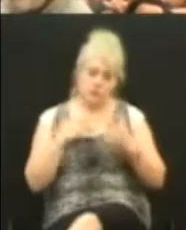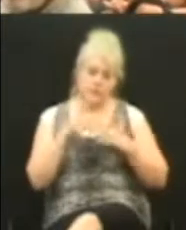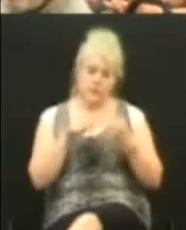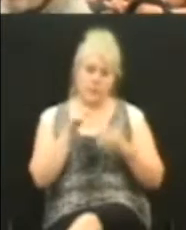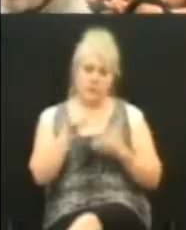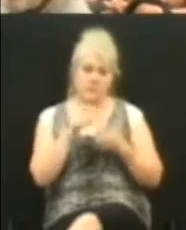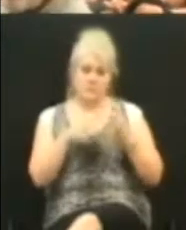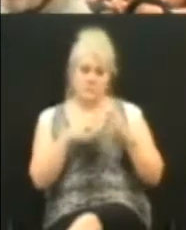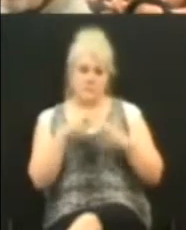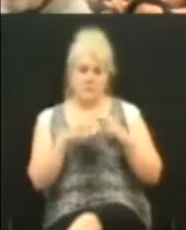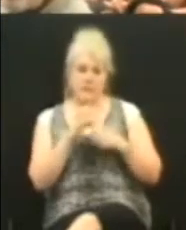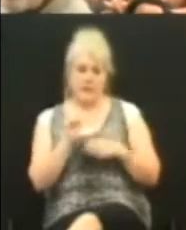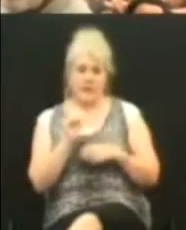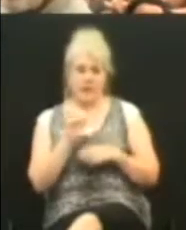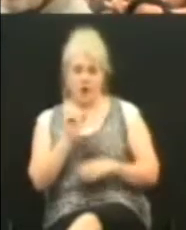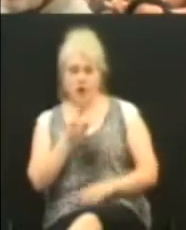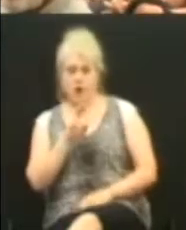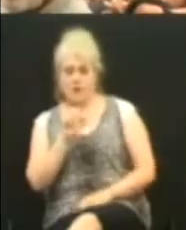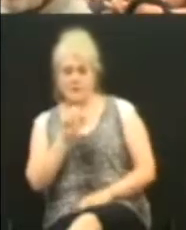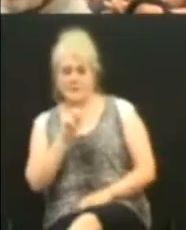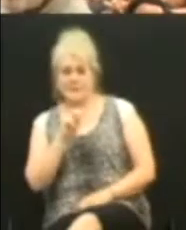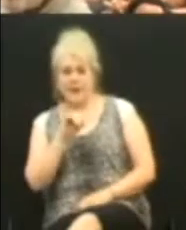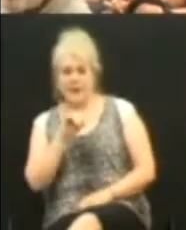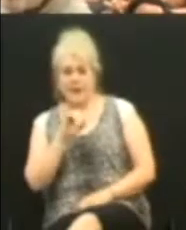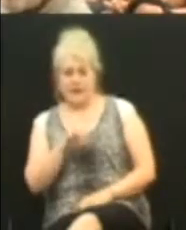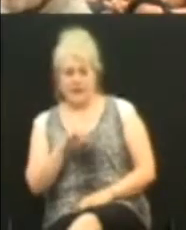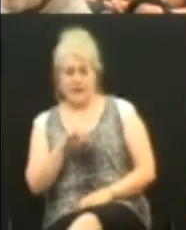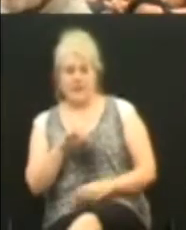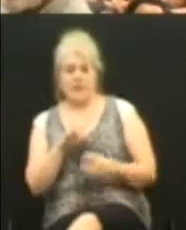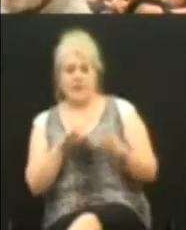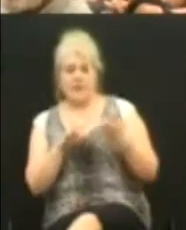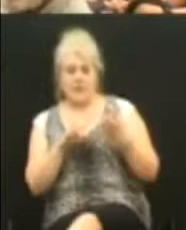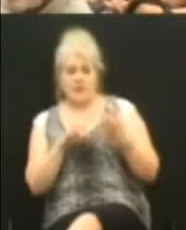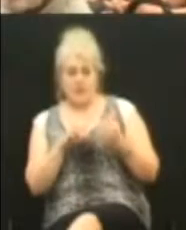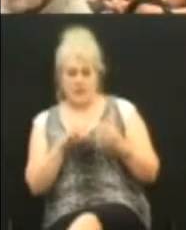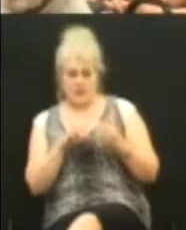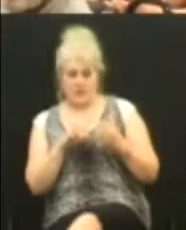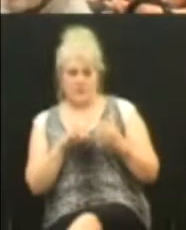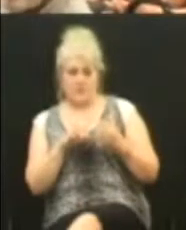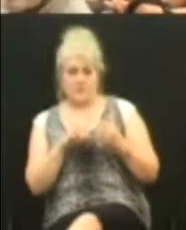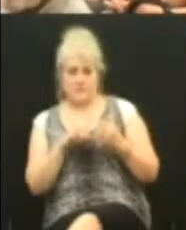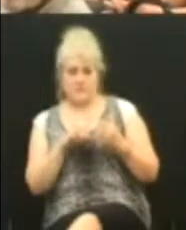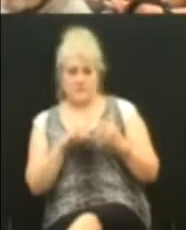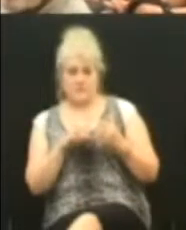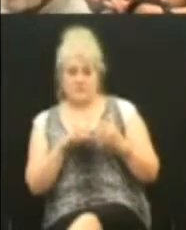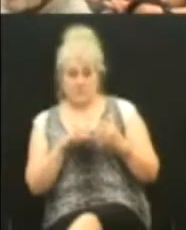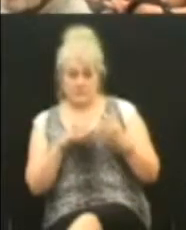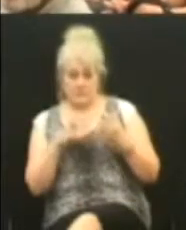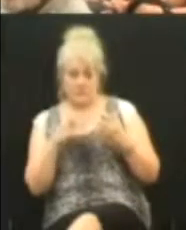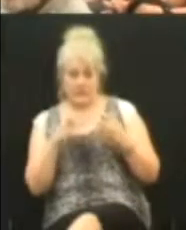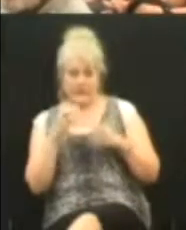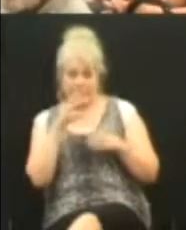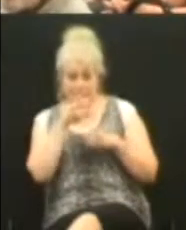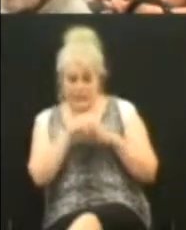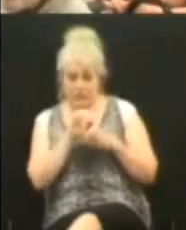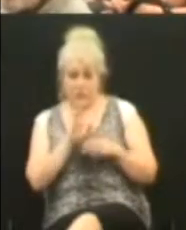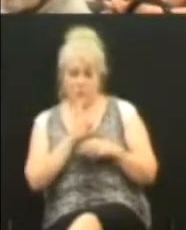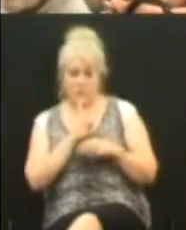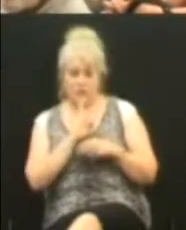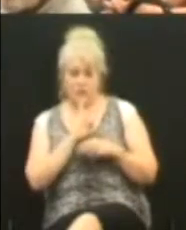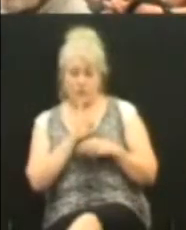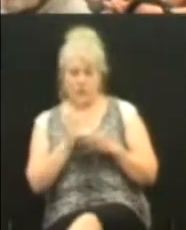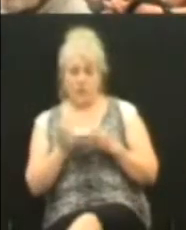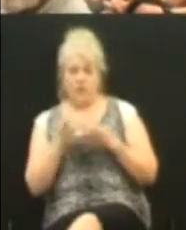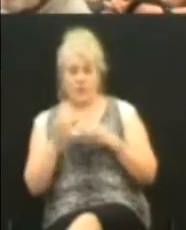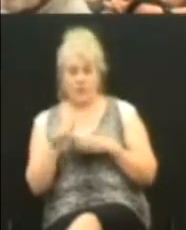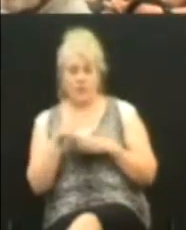insecticides. Arsenic is a strengthening agent as well for lead and copper, which are also found in our water supply, making that it's only a little bit argument completely